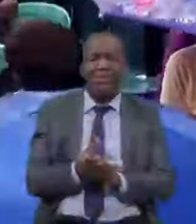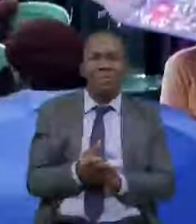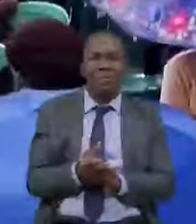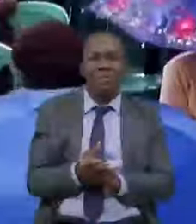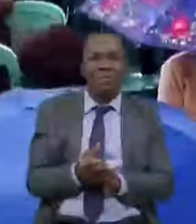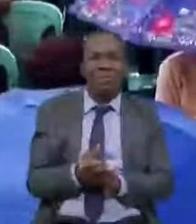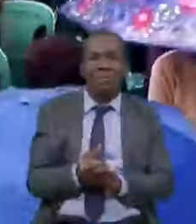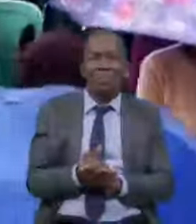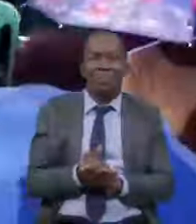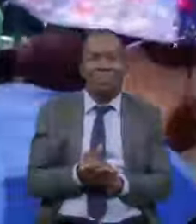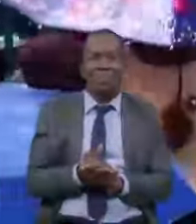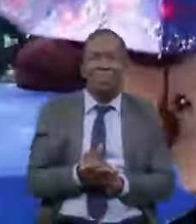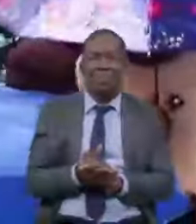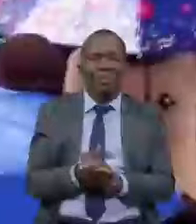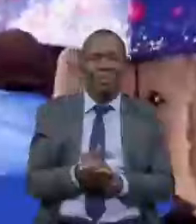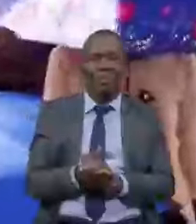Authorization to use his name.